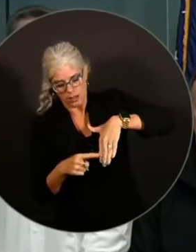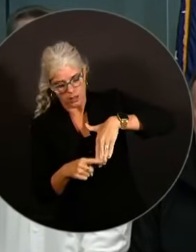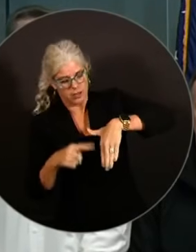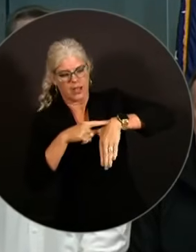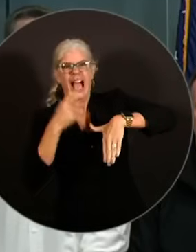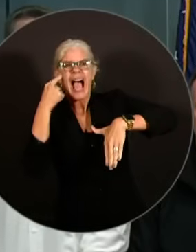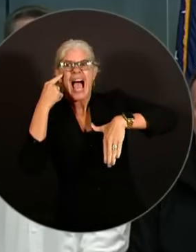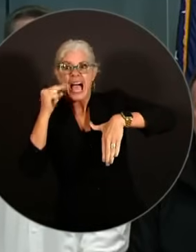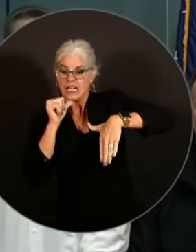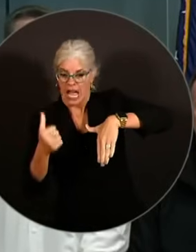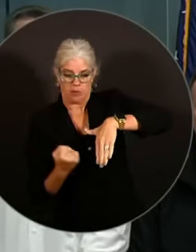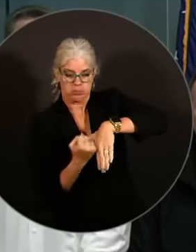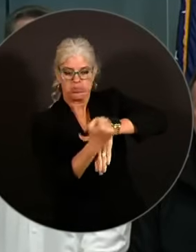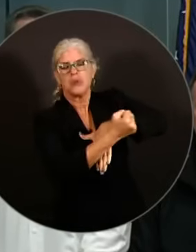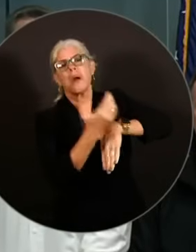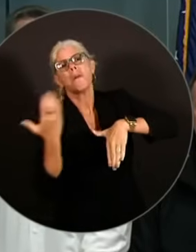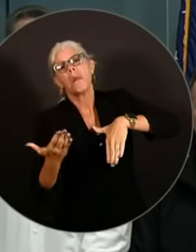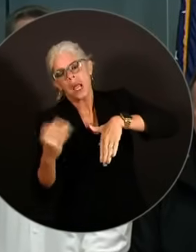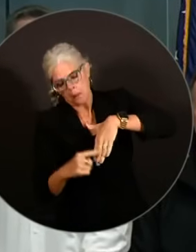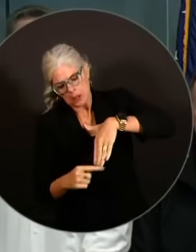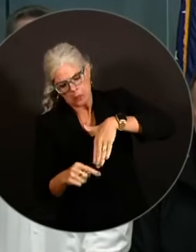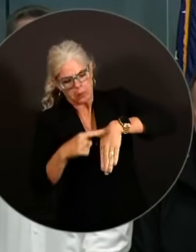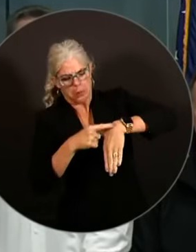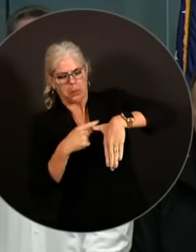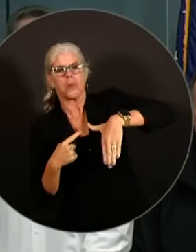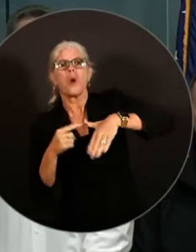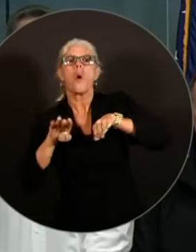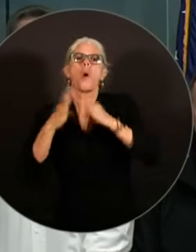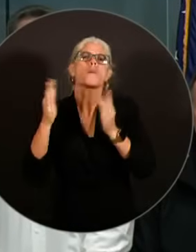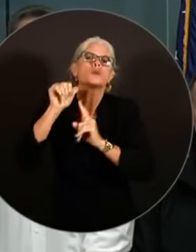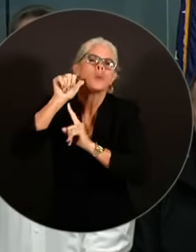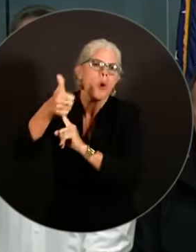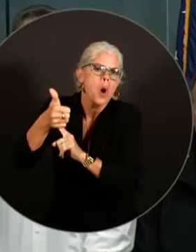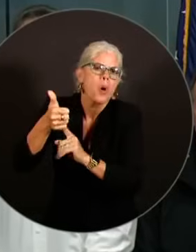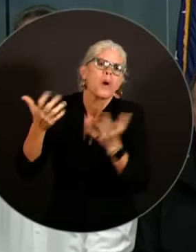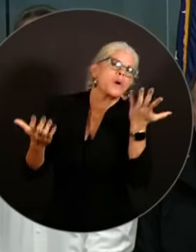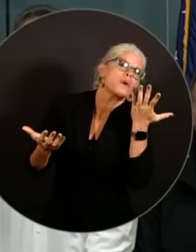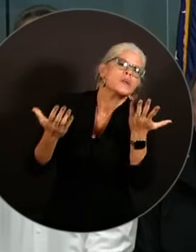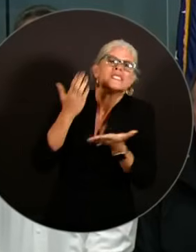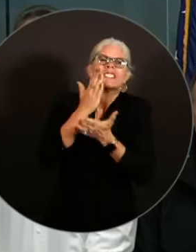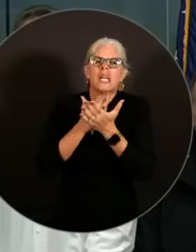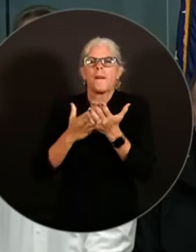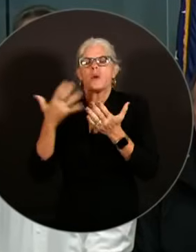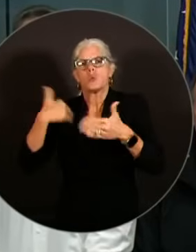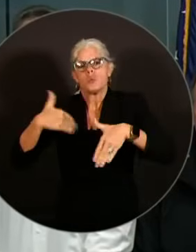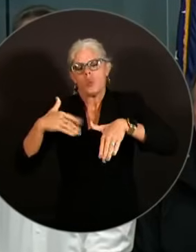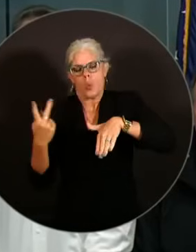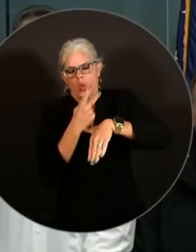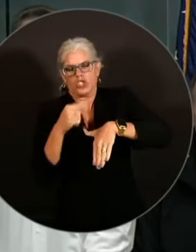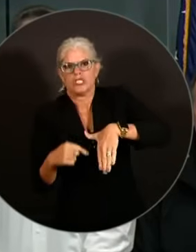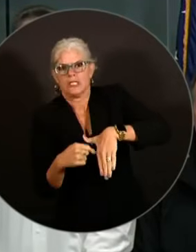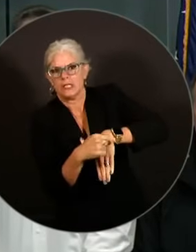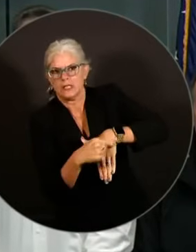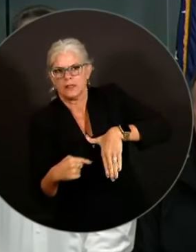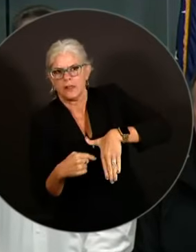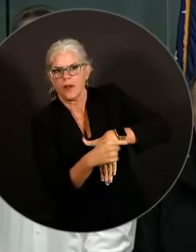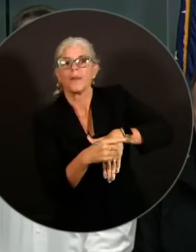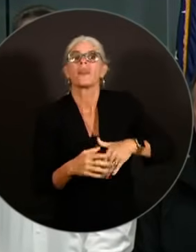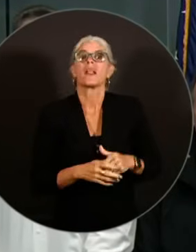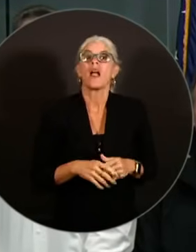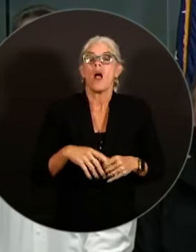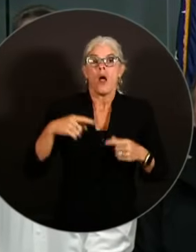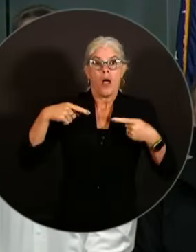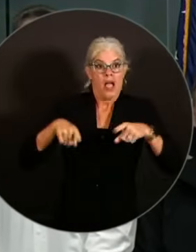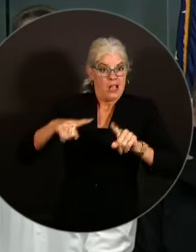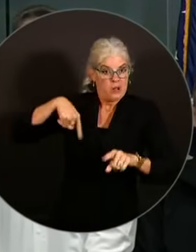tomorrow. It may take a few more days for some of the places that were harder hit. Now, as you survey damage and clean